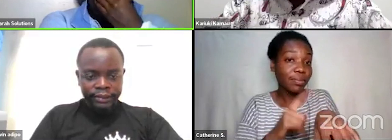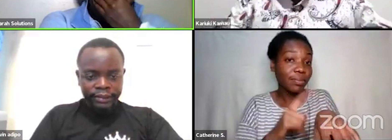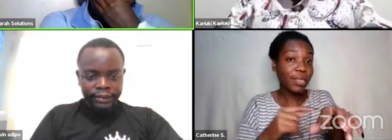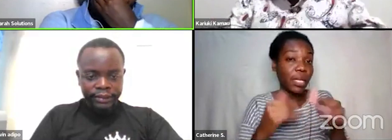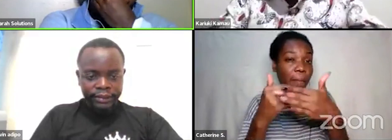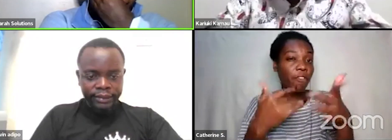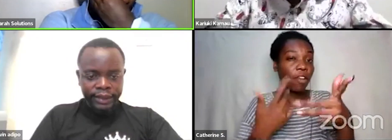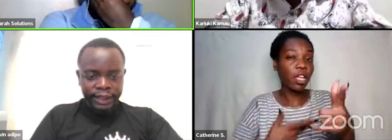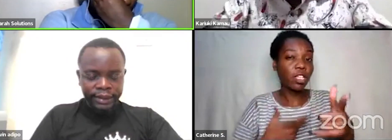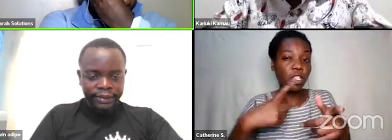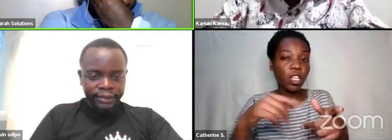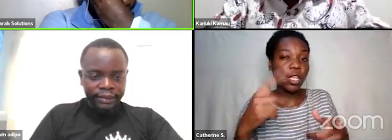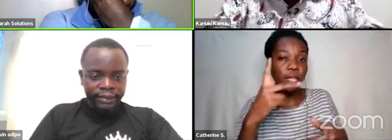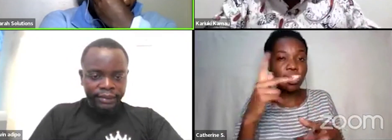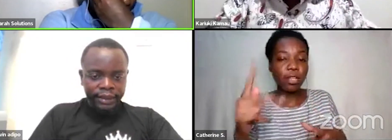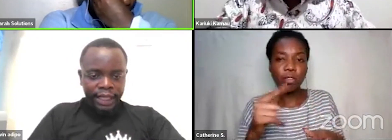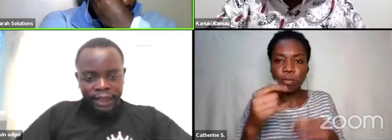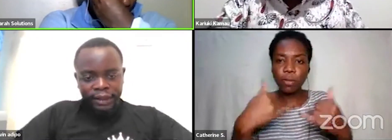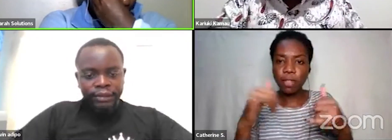KK, Kevin, you want to play that video?